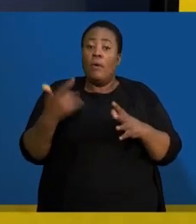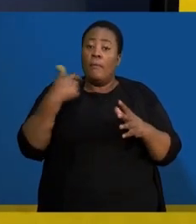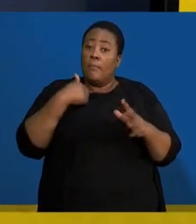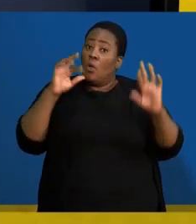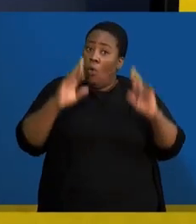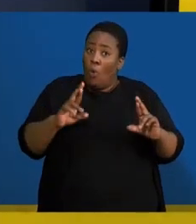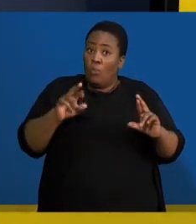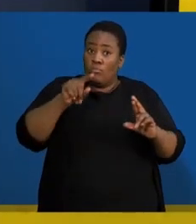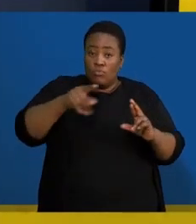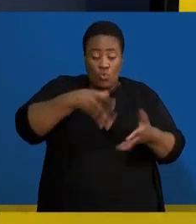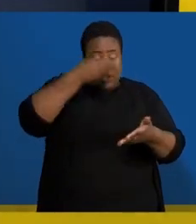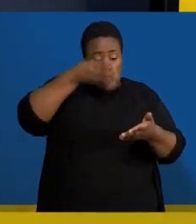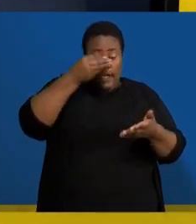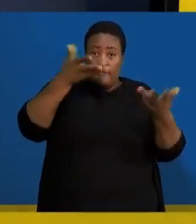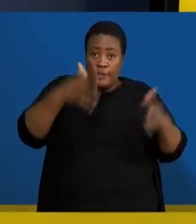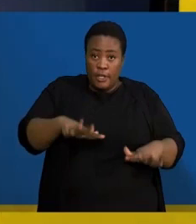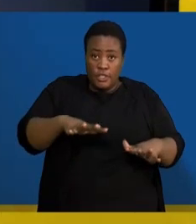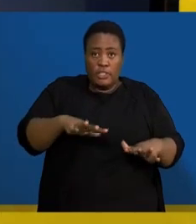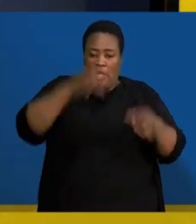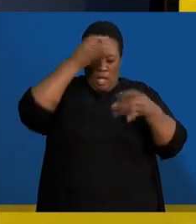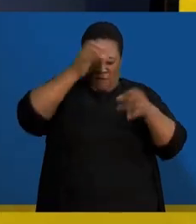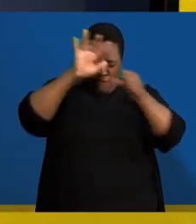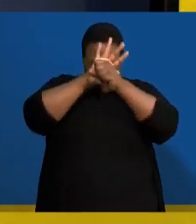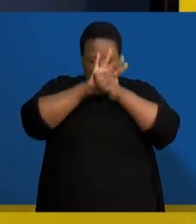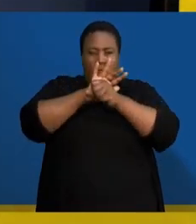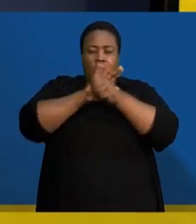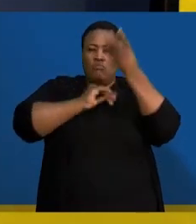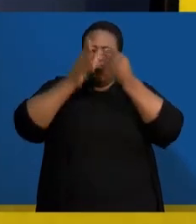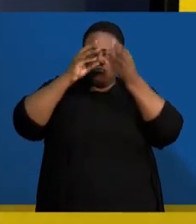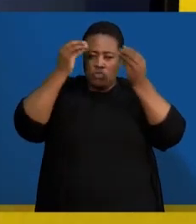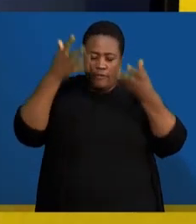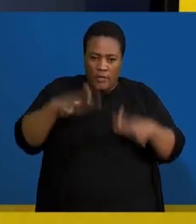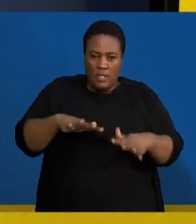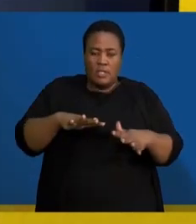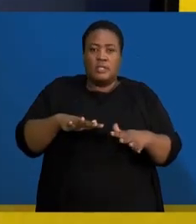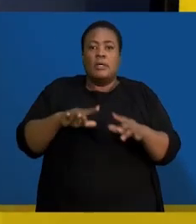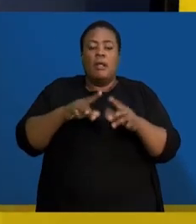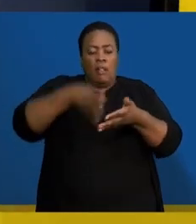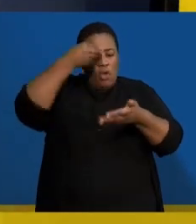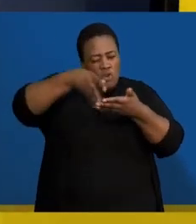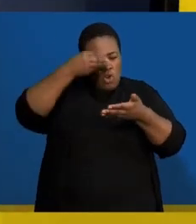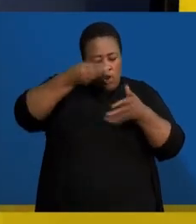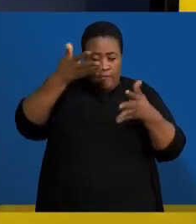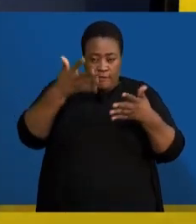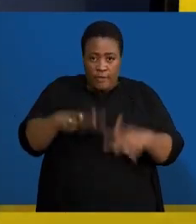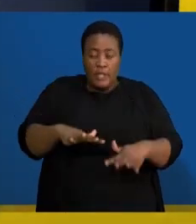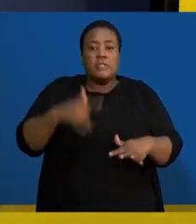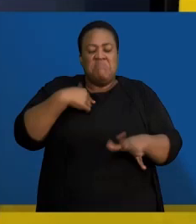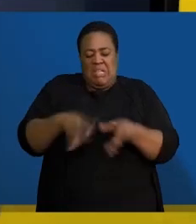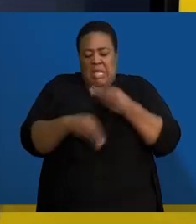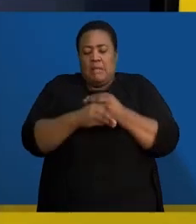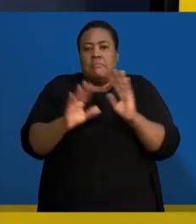studied and you know the content very, very well, okay? But this is just to add to the content that you already